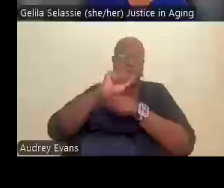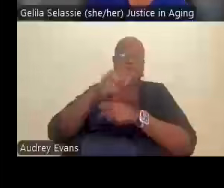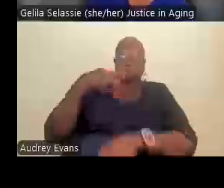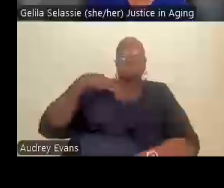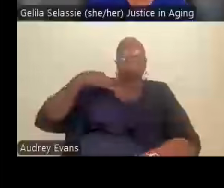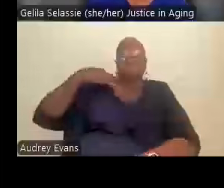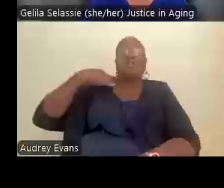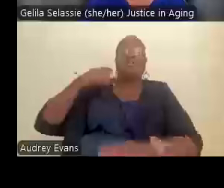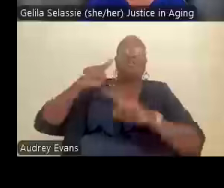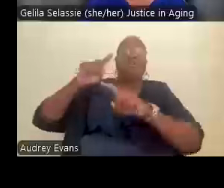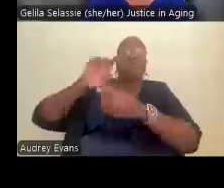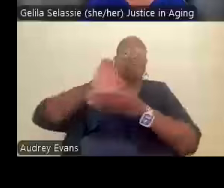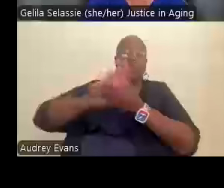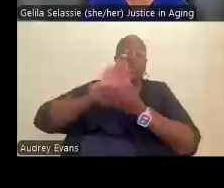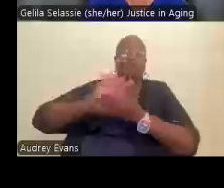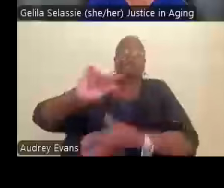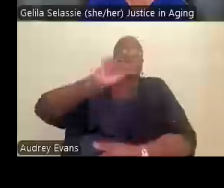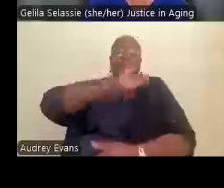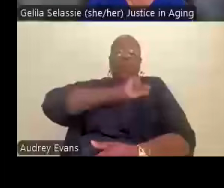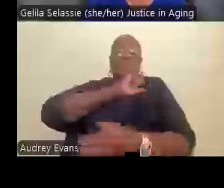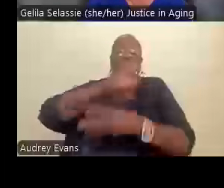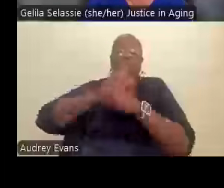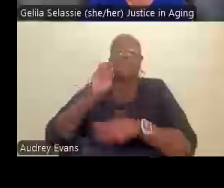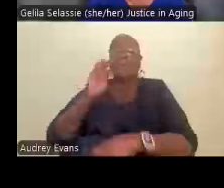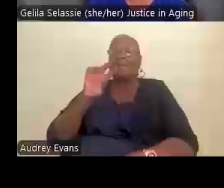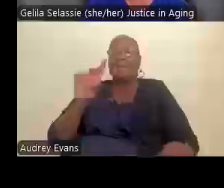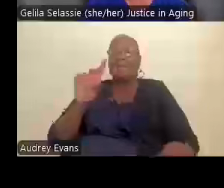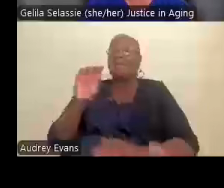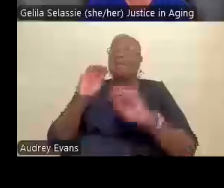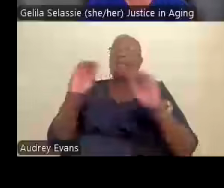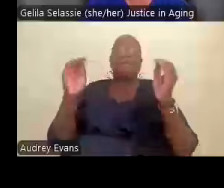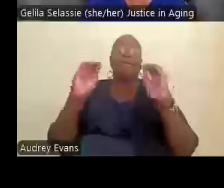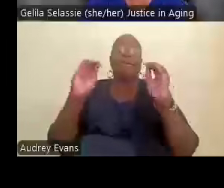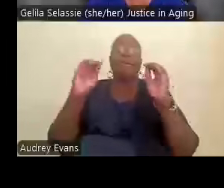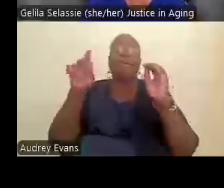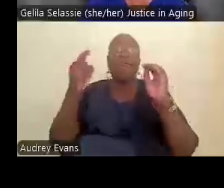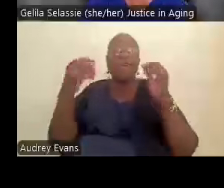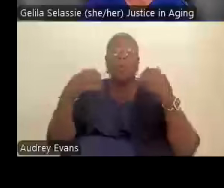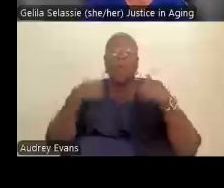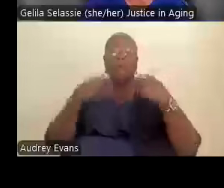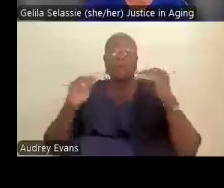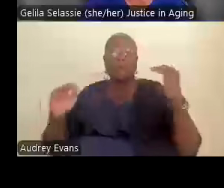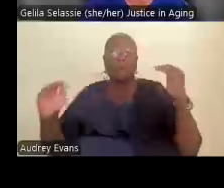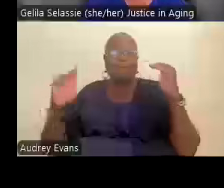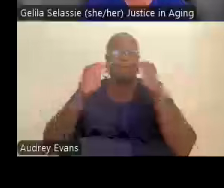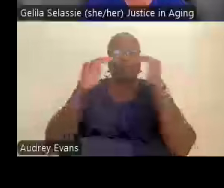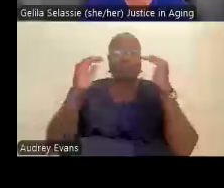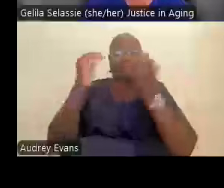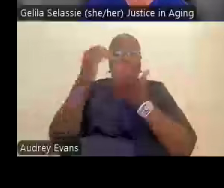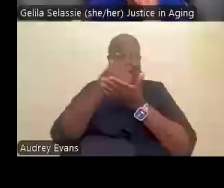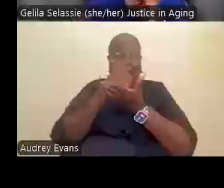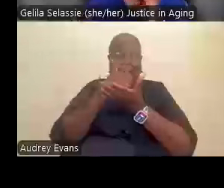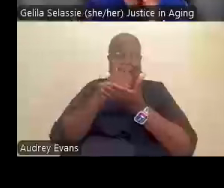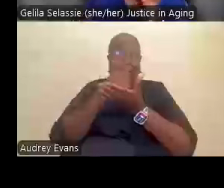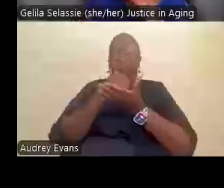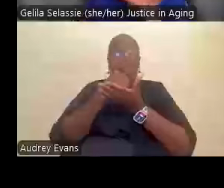to school to qualify for Medicaid. Not only do you have to meet the income limits for